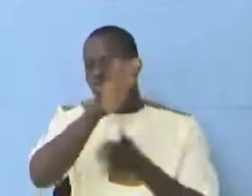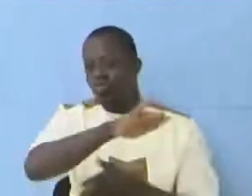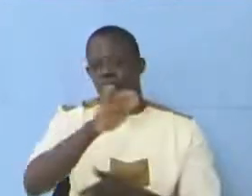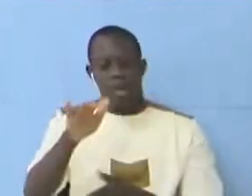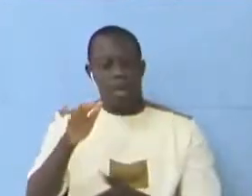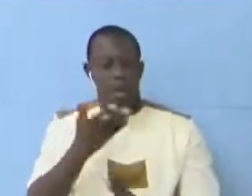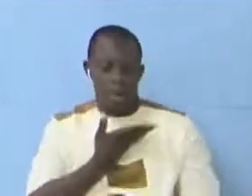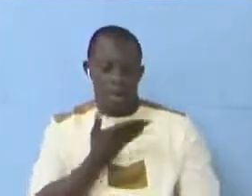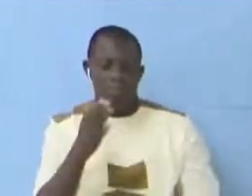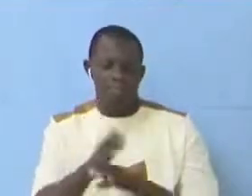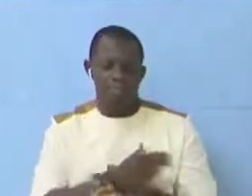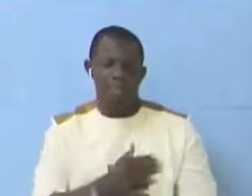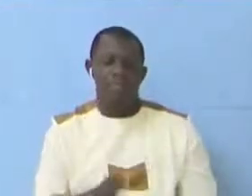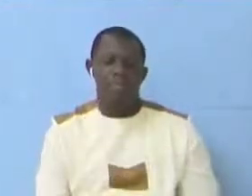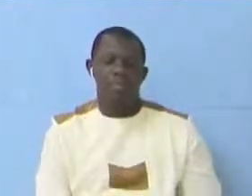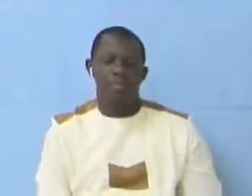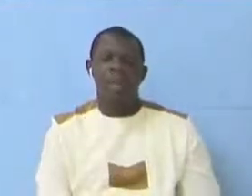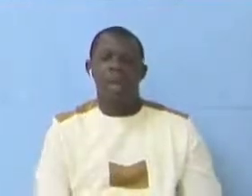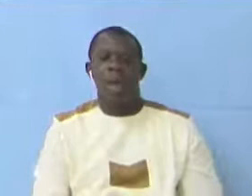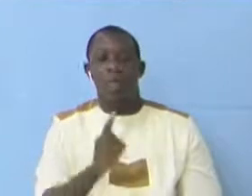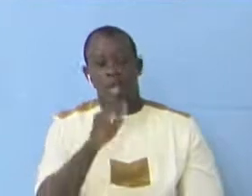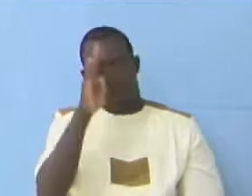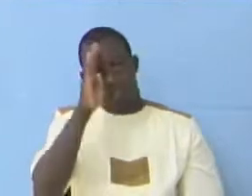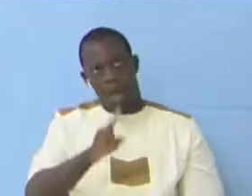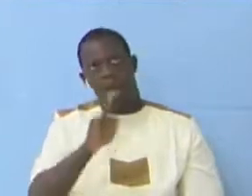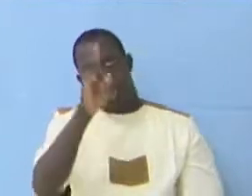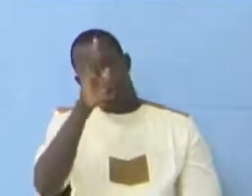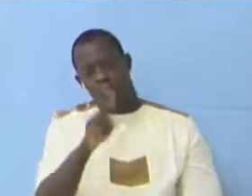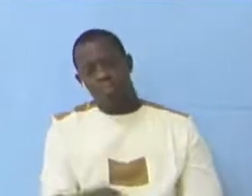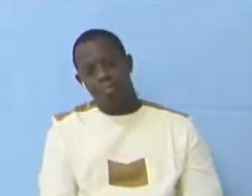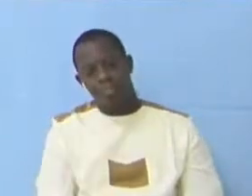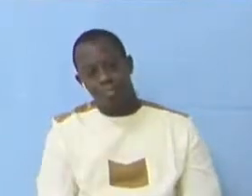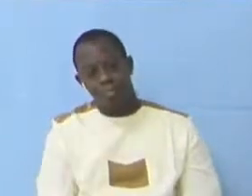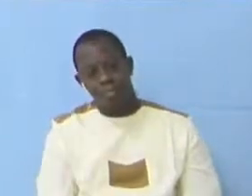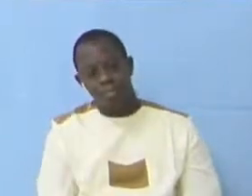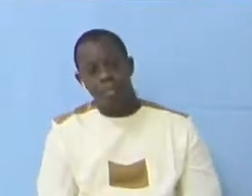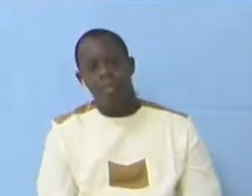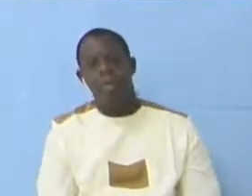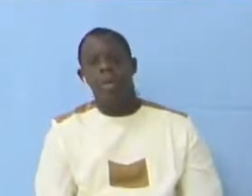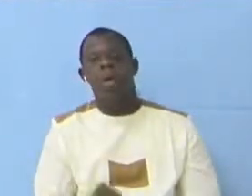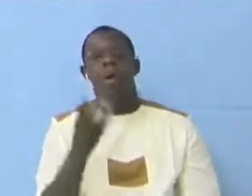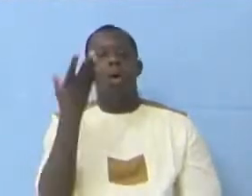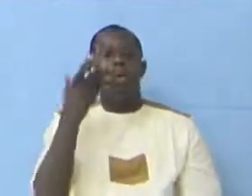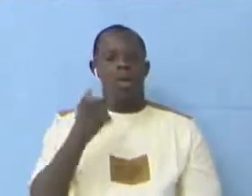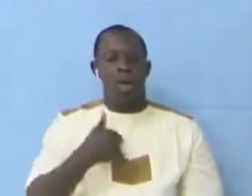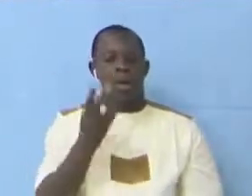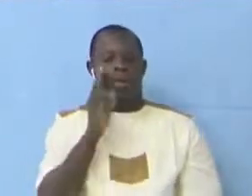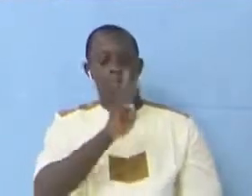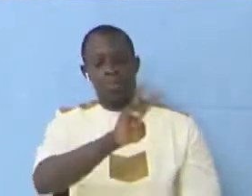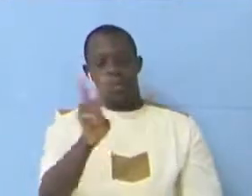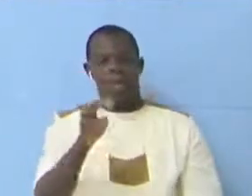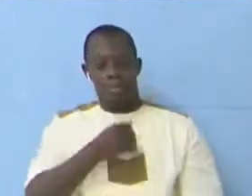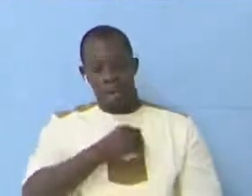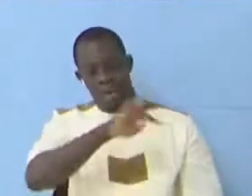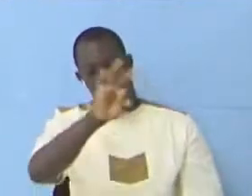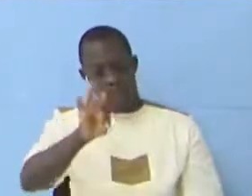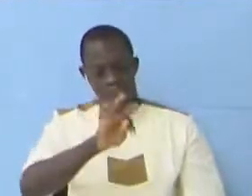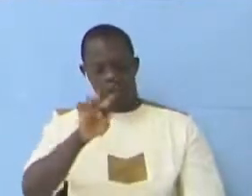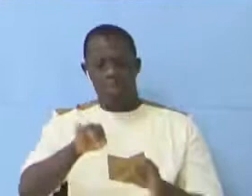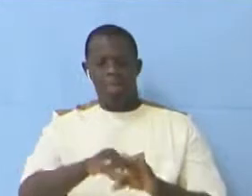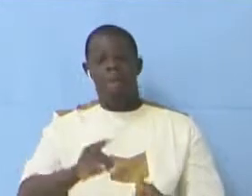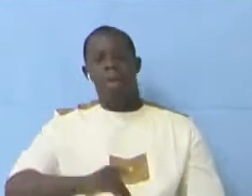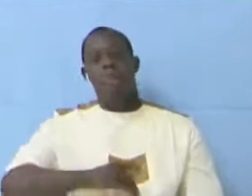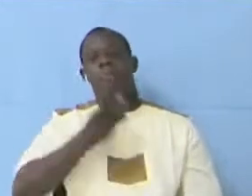doom masha Allah. But thank God, waaye sant yàlla. when I see them, I am proud of them. su ma leen gisee